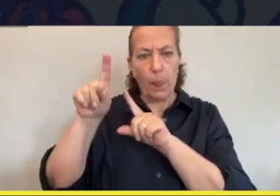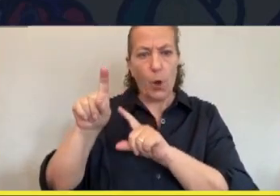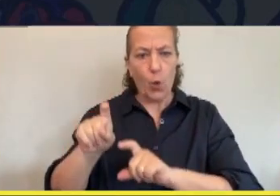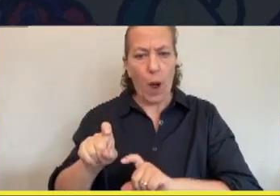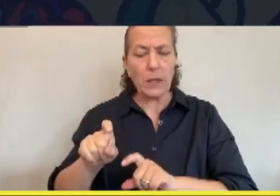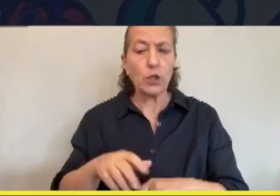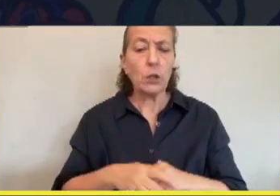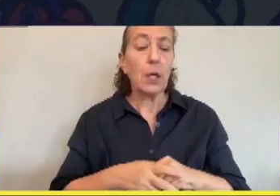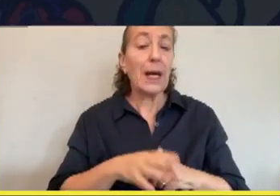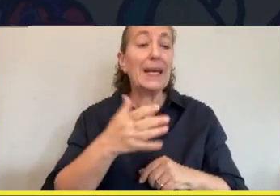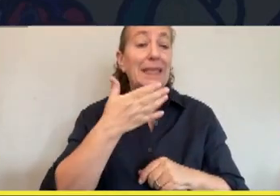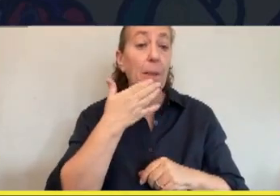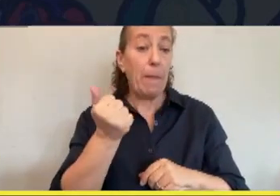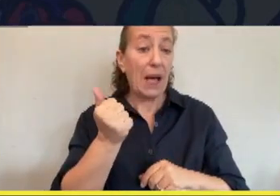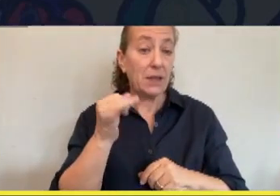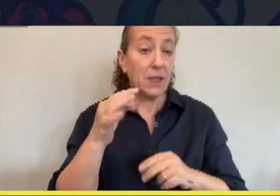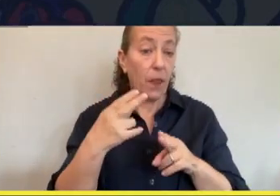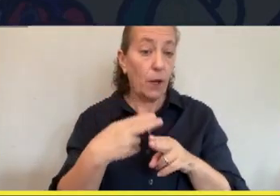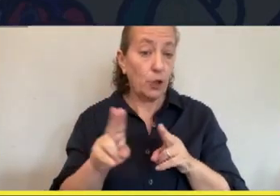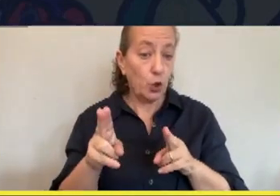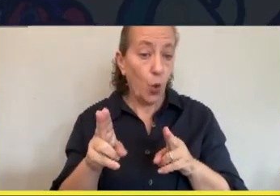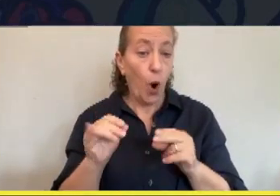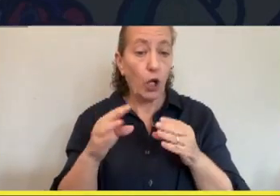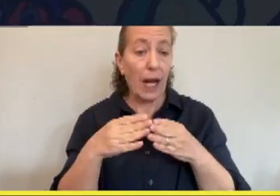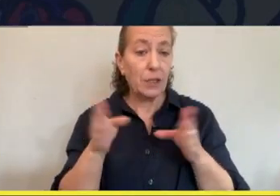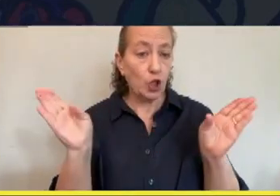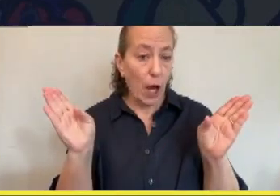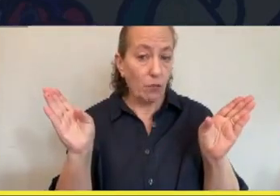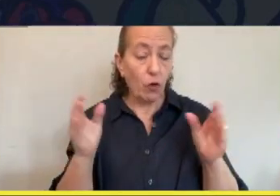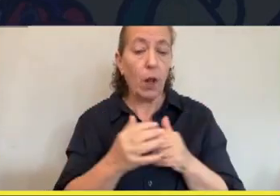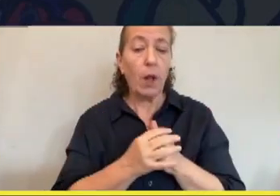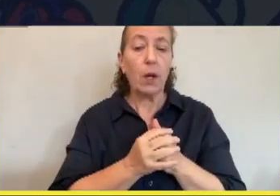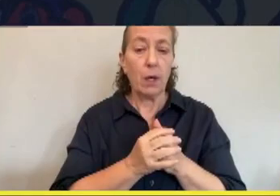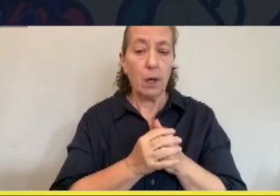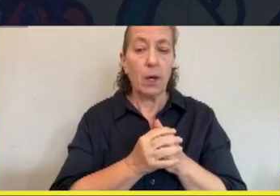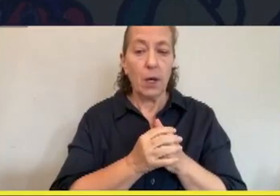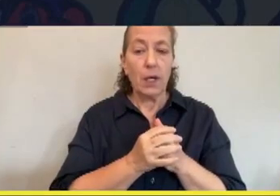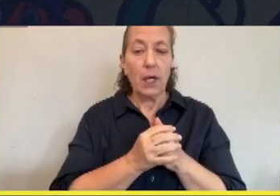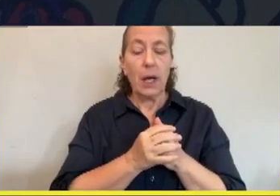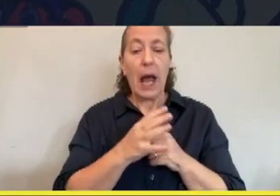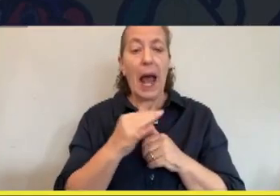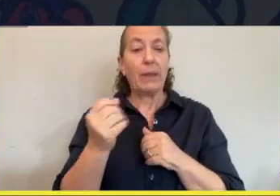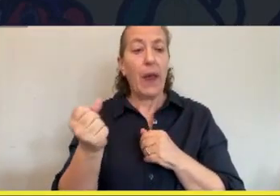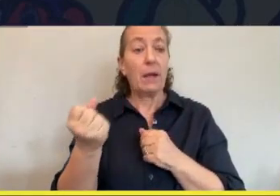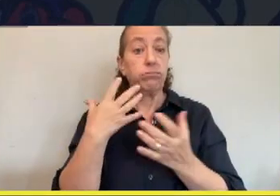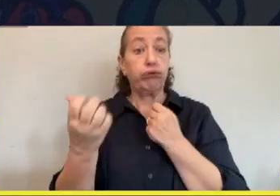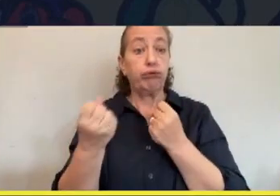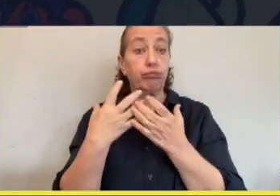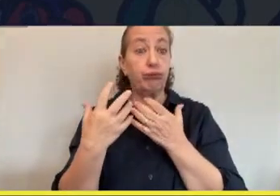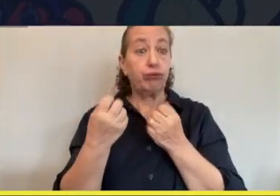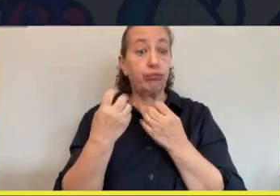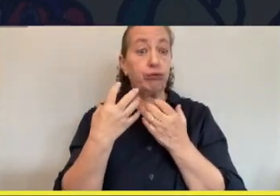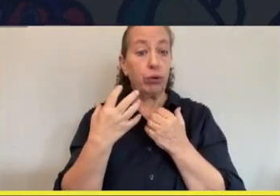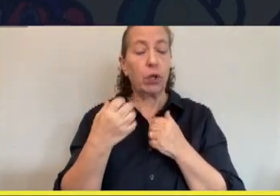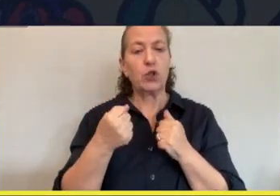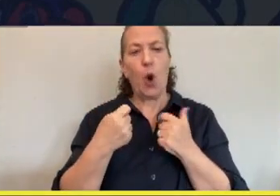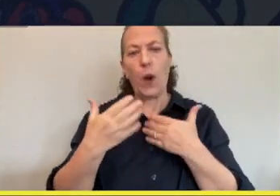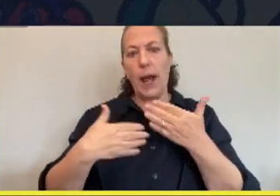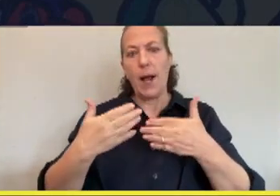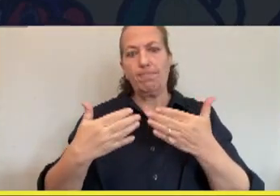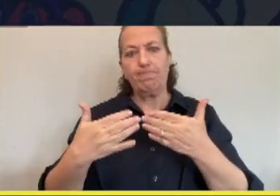of general interest. Get them to us a little bit ahead of time so that we can read them as we're also running the agenda. But I do understand that you'll have